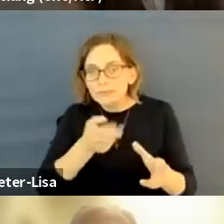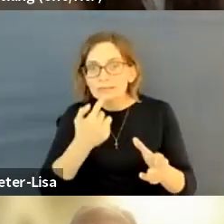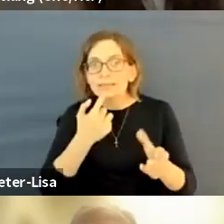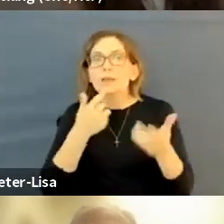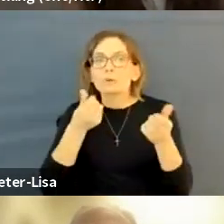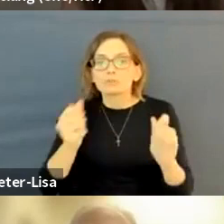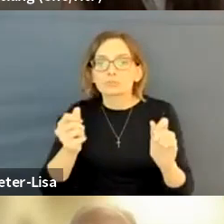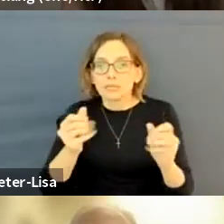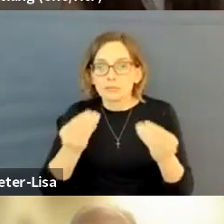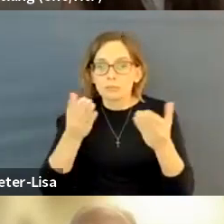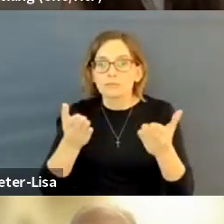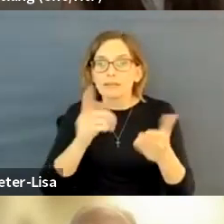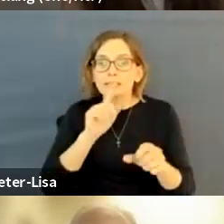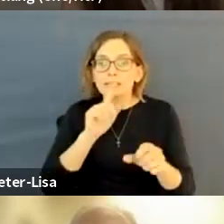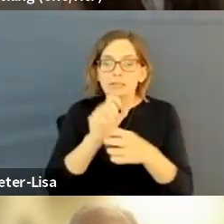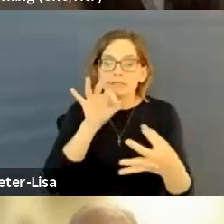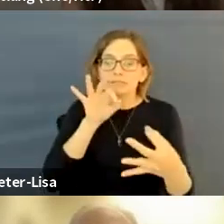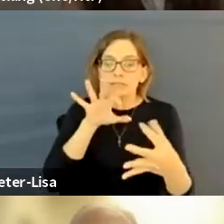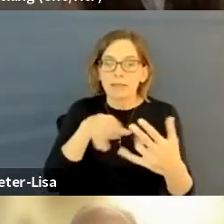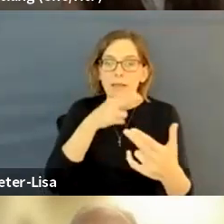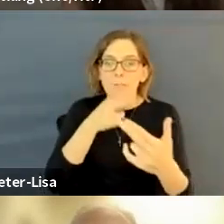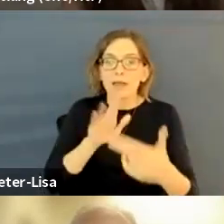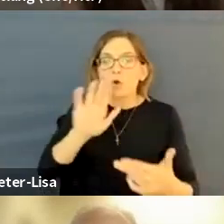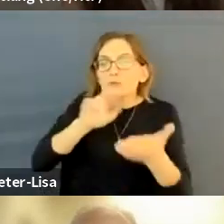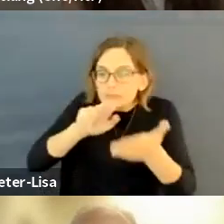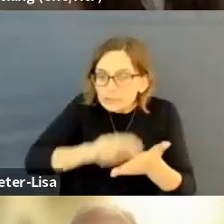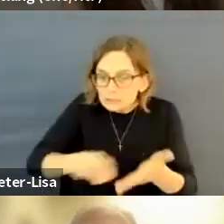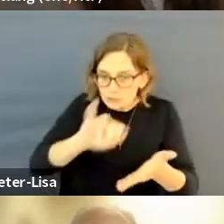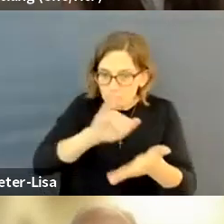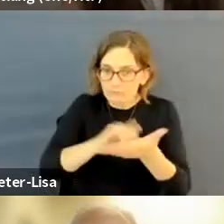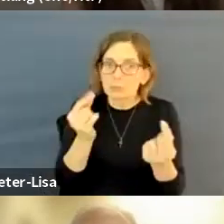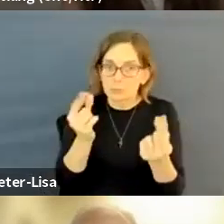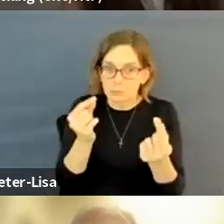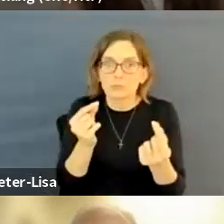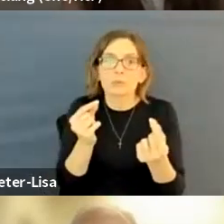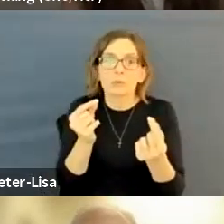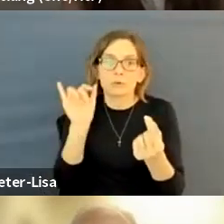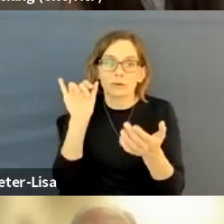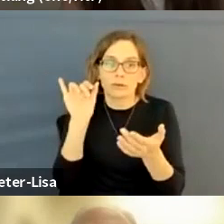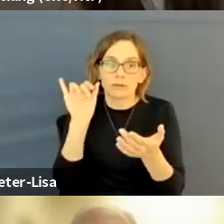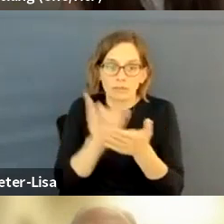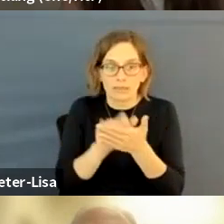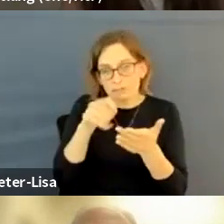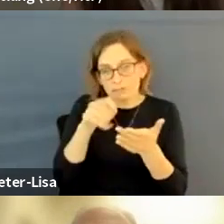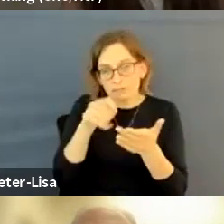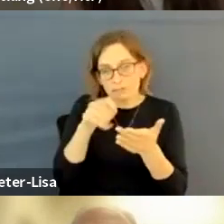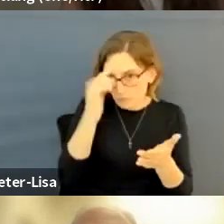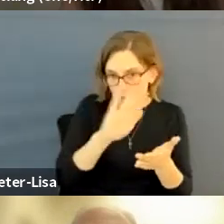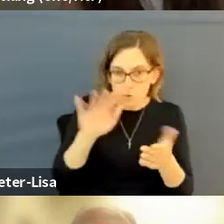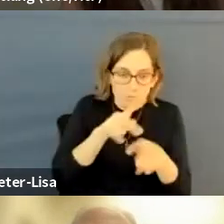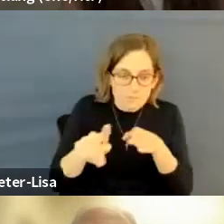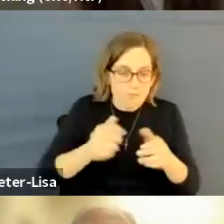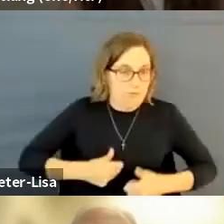is provide concrete feedback on the research. That's what we're doing. This is that you have to know this for your professional life. You're going to need